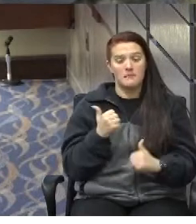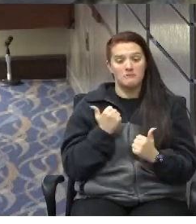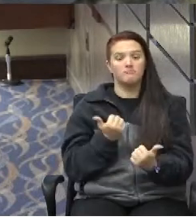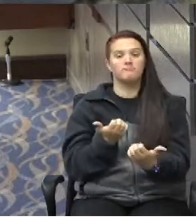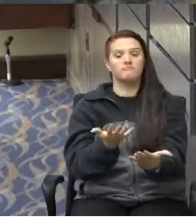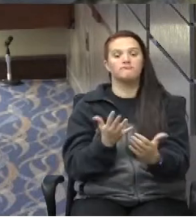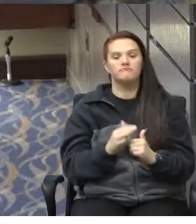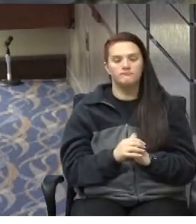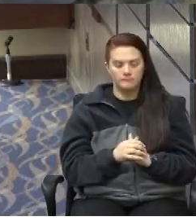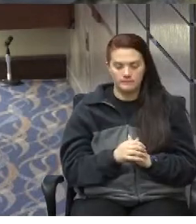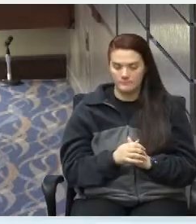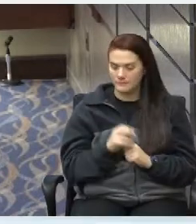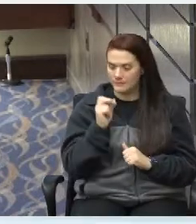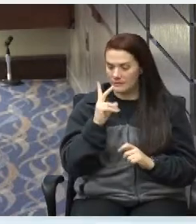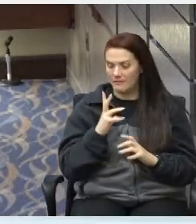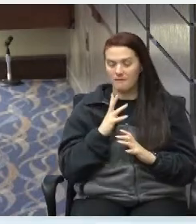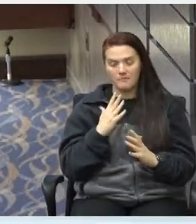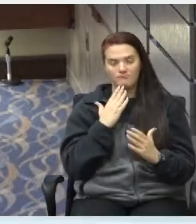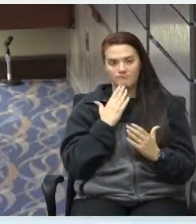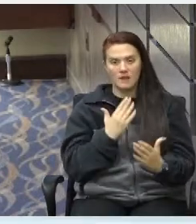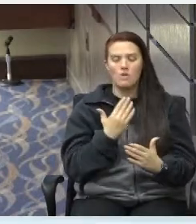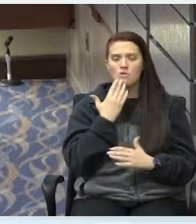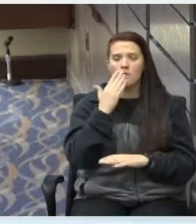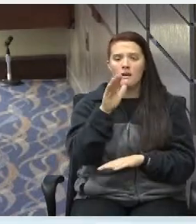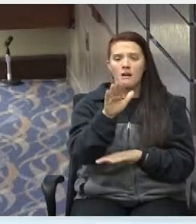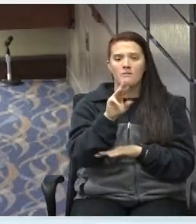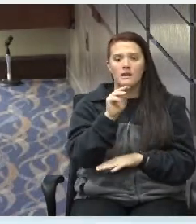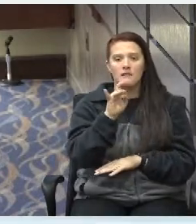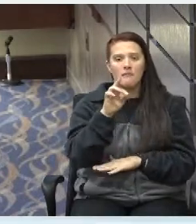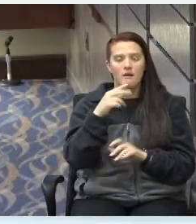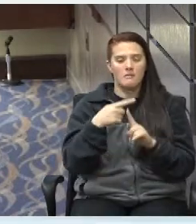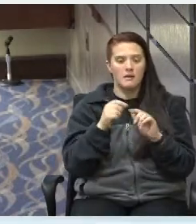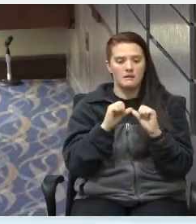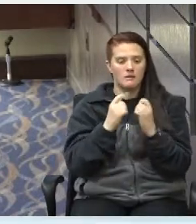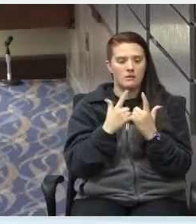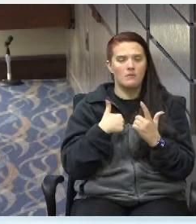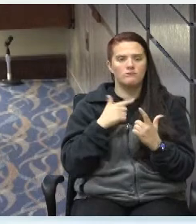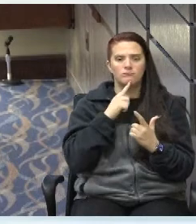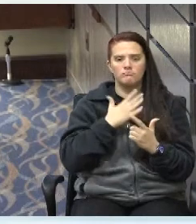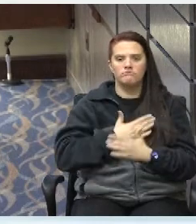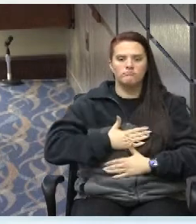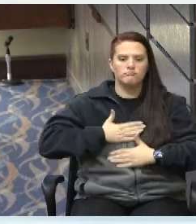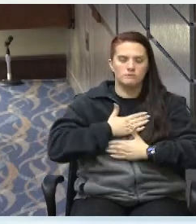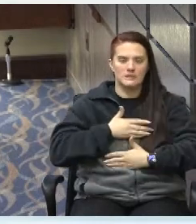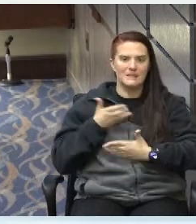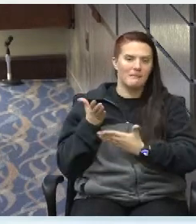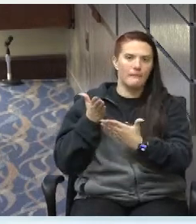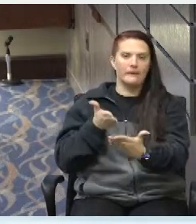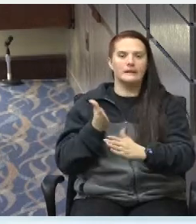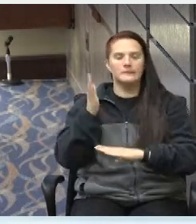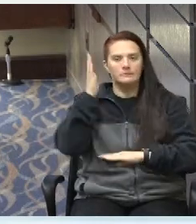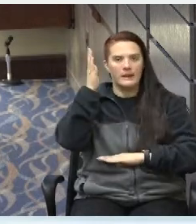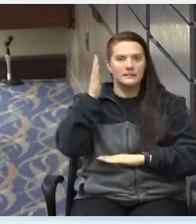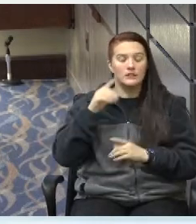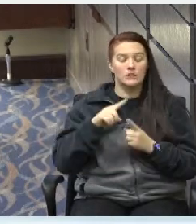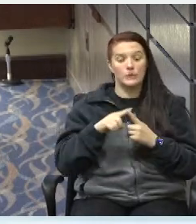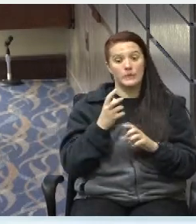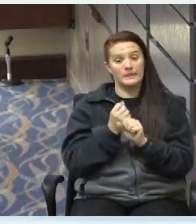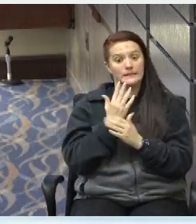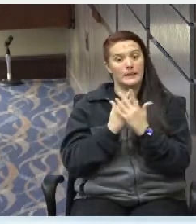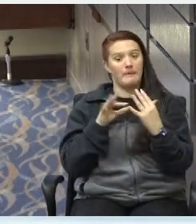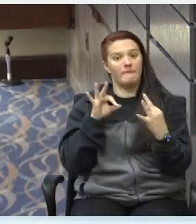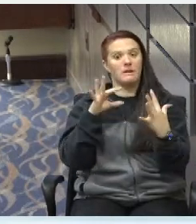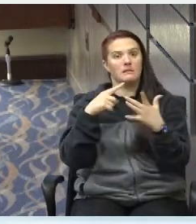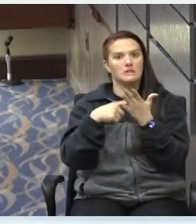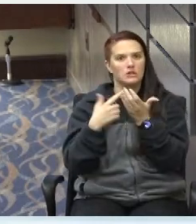us away? All right, thank you. Good afternoon, Mayor and Council. I'm really pleased to be bringing this presentation to get some feedback and